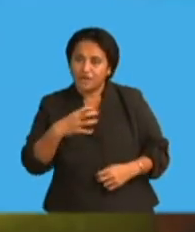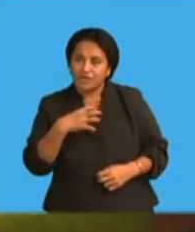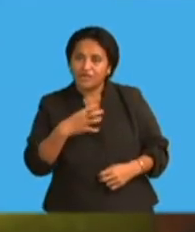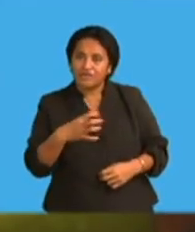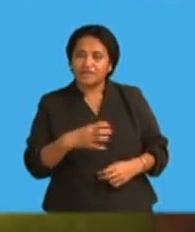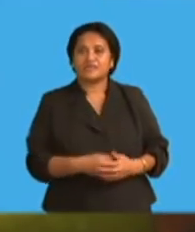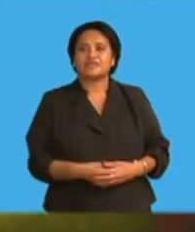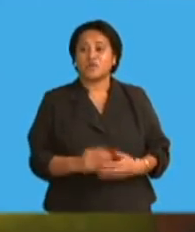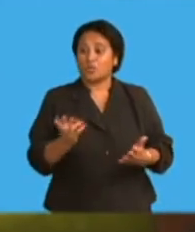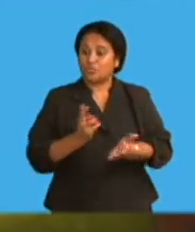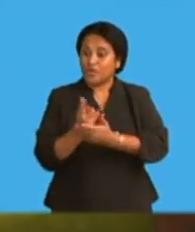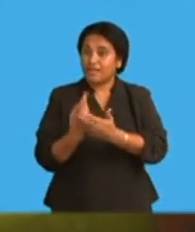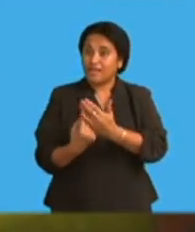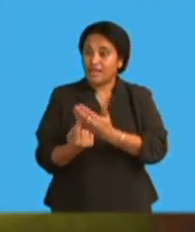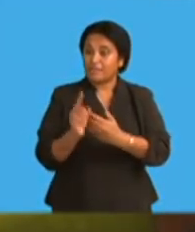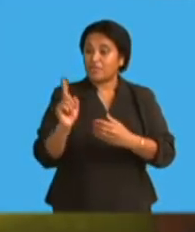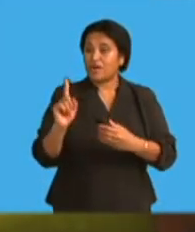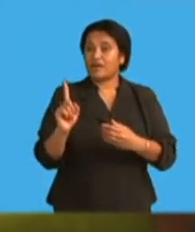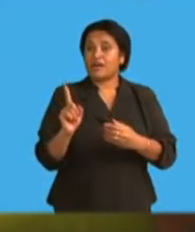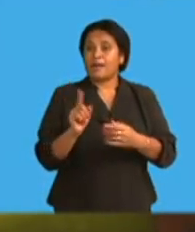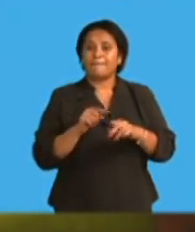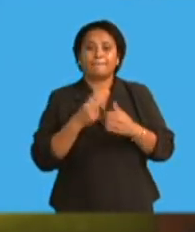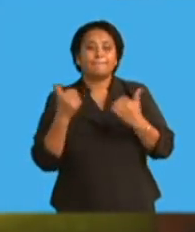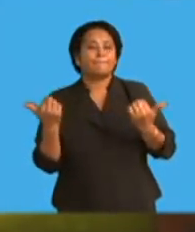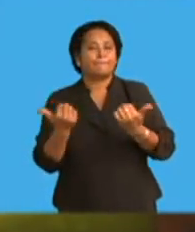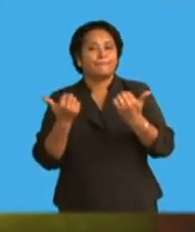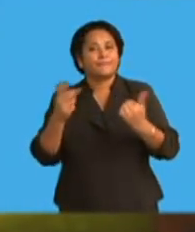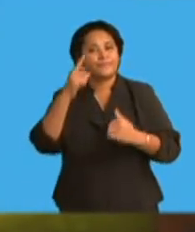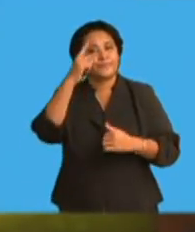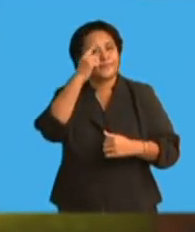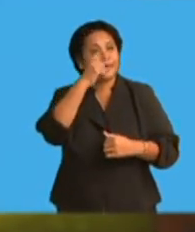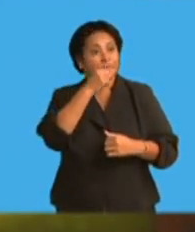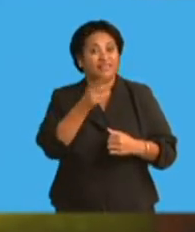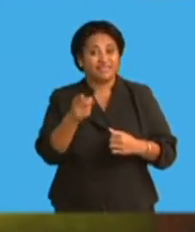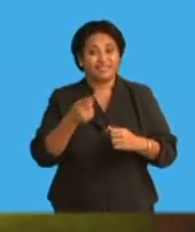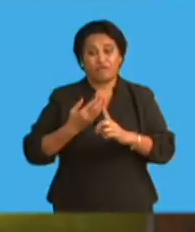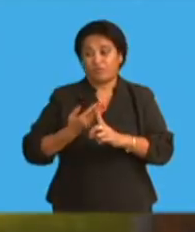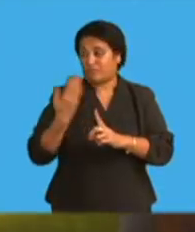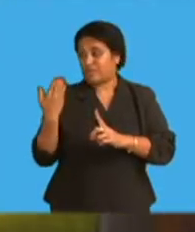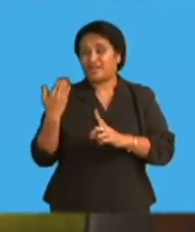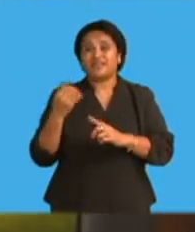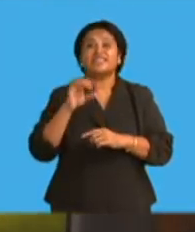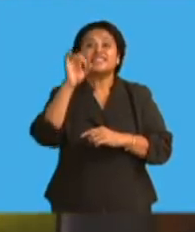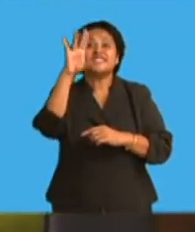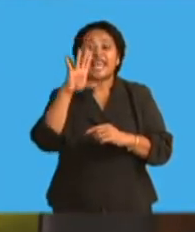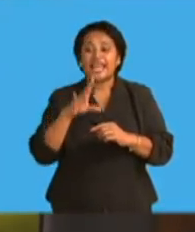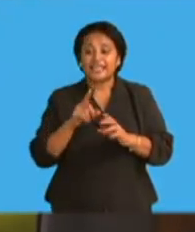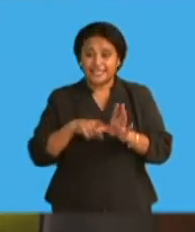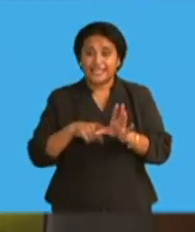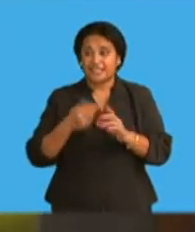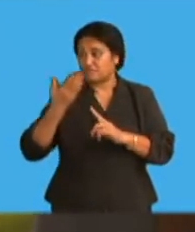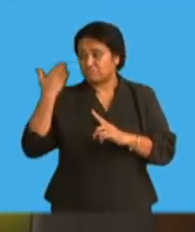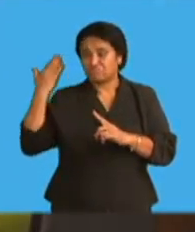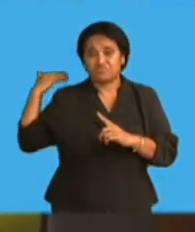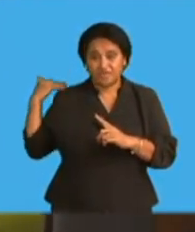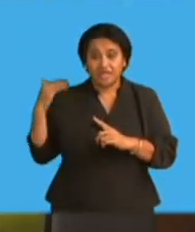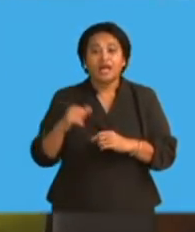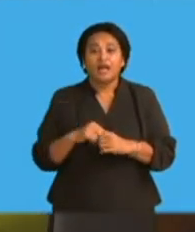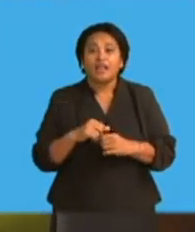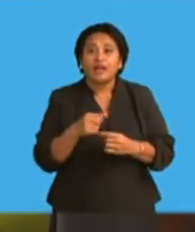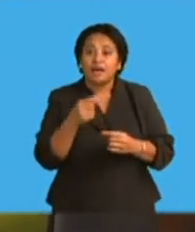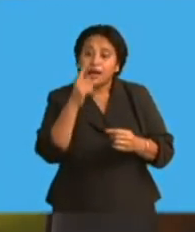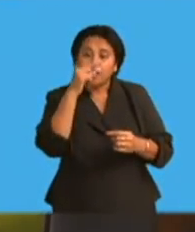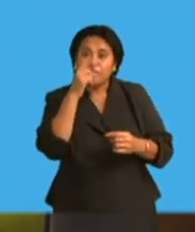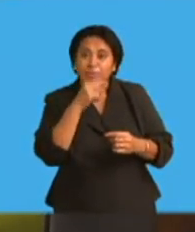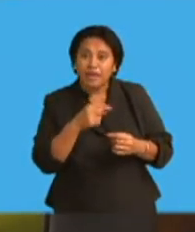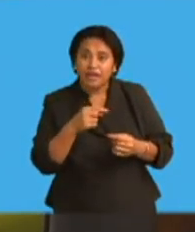there are people still, a lot more people about 10 years ago, were drinking from creeks, drinking from wells with